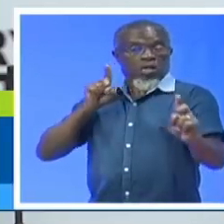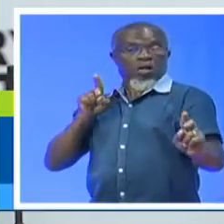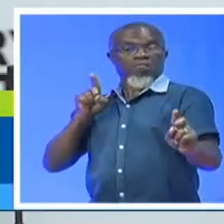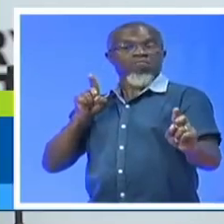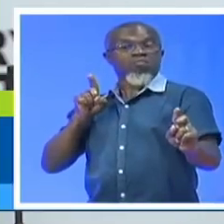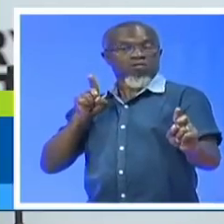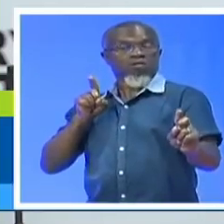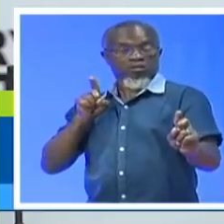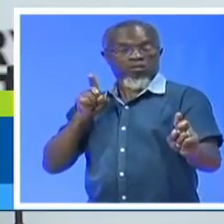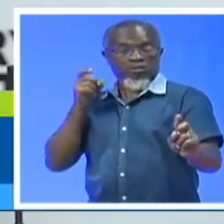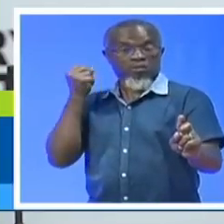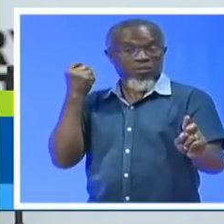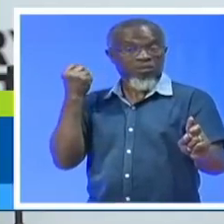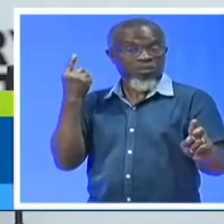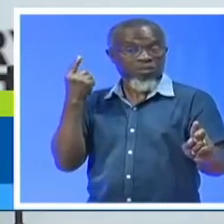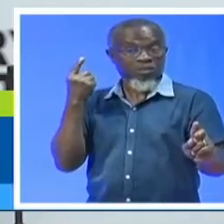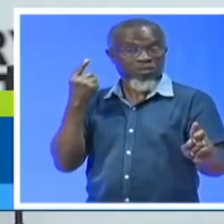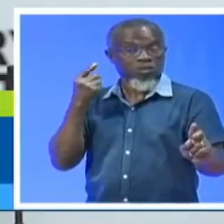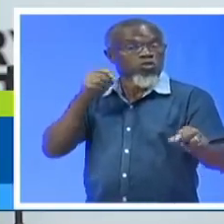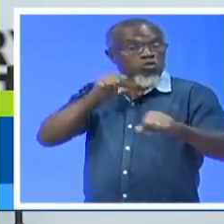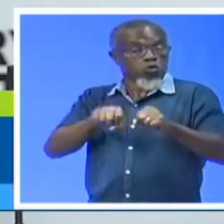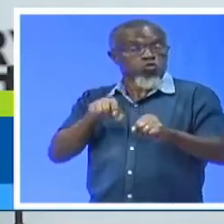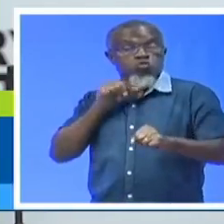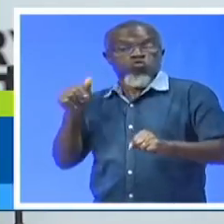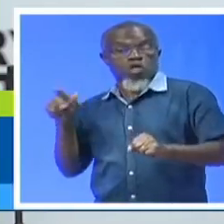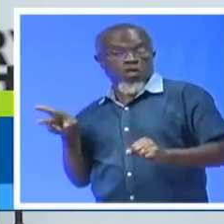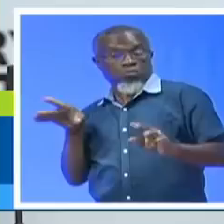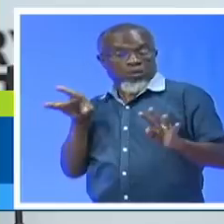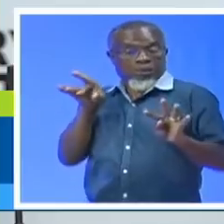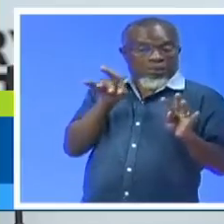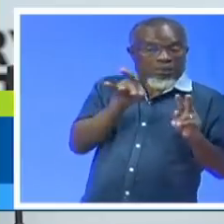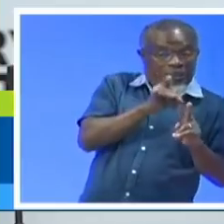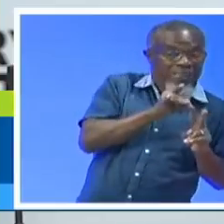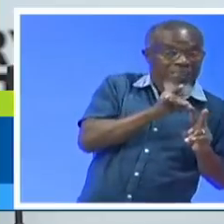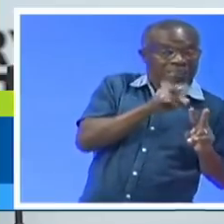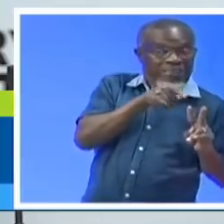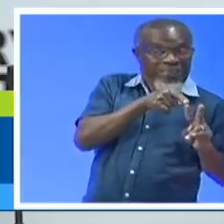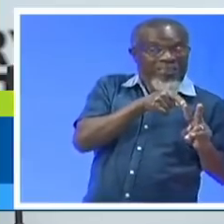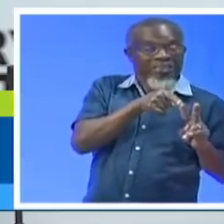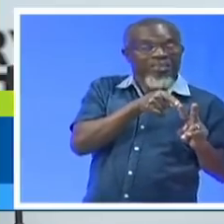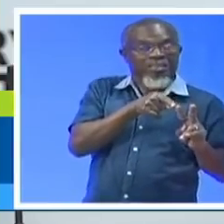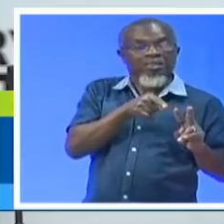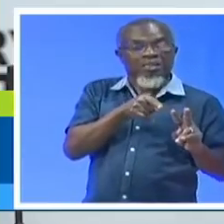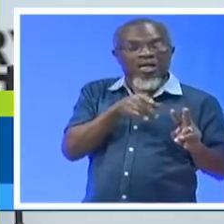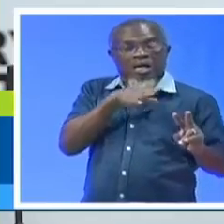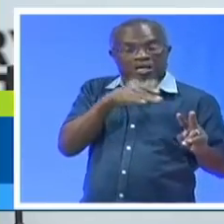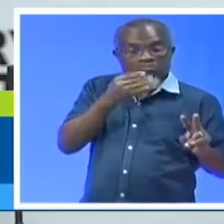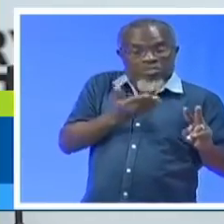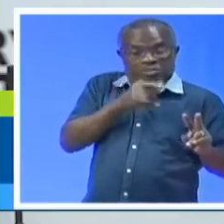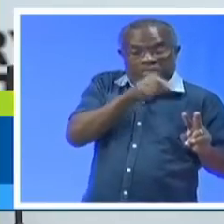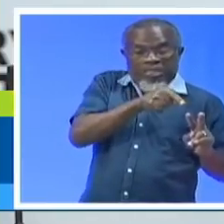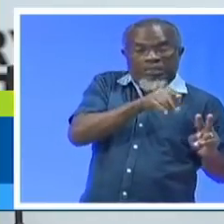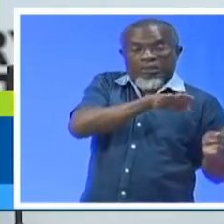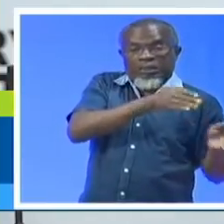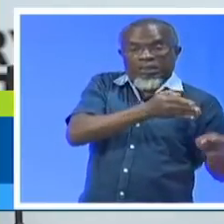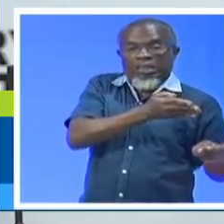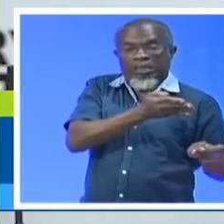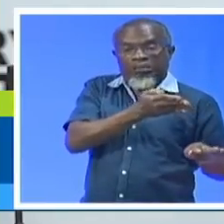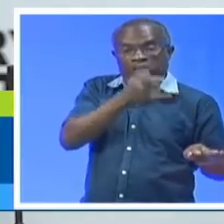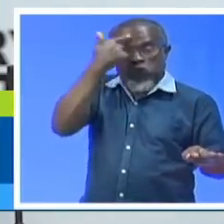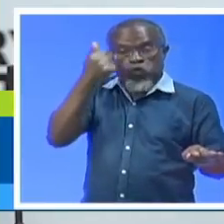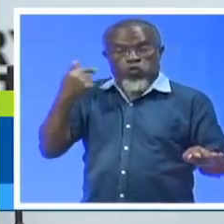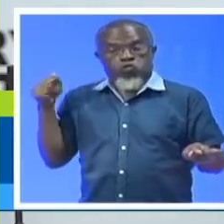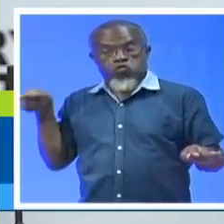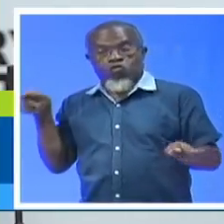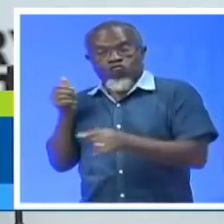that you don't infect them and indirectly cause the death of someone else. So thank you